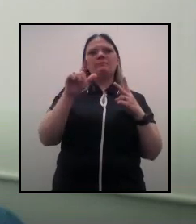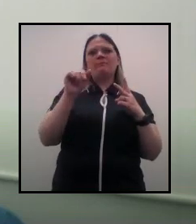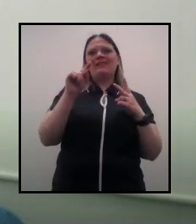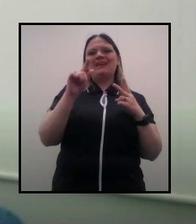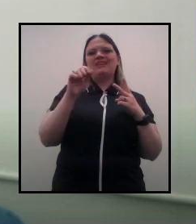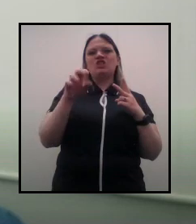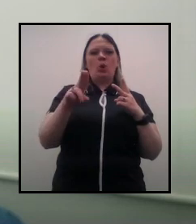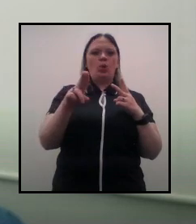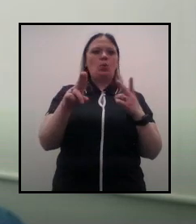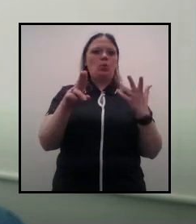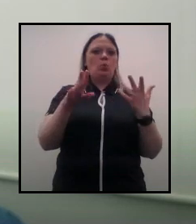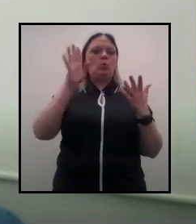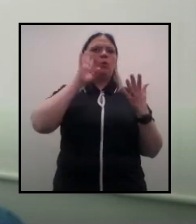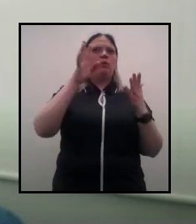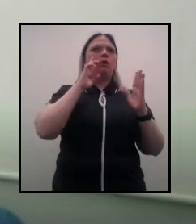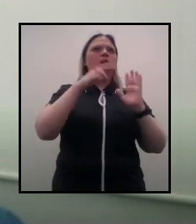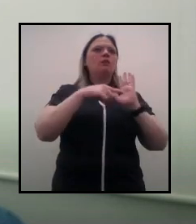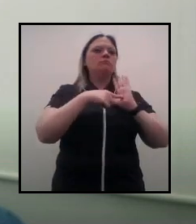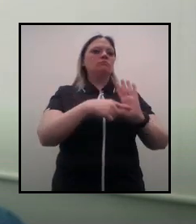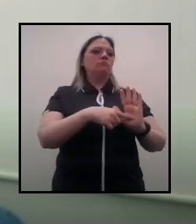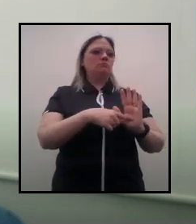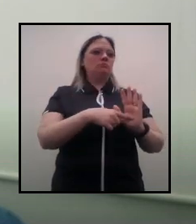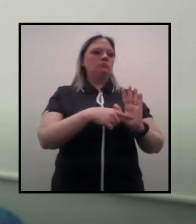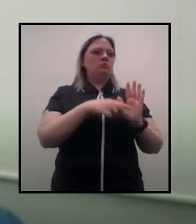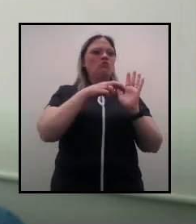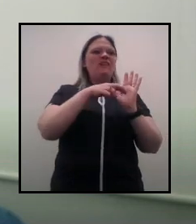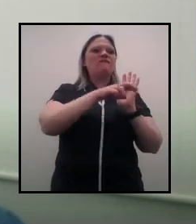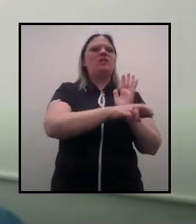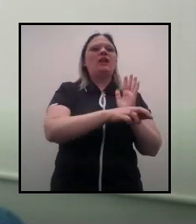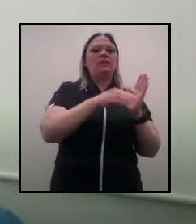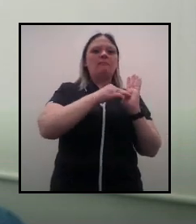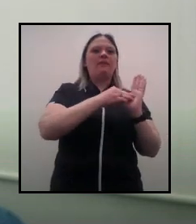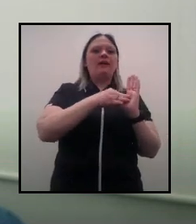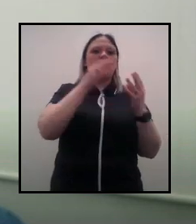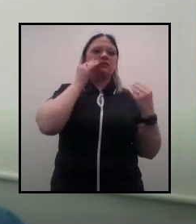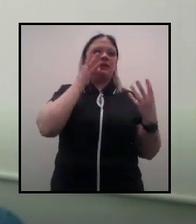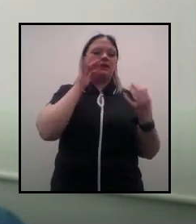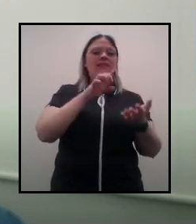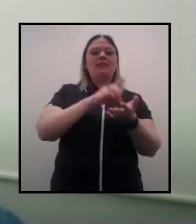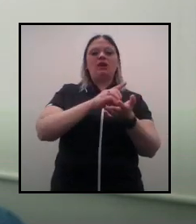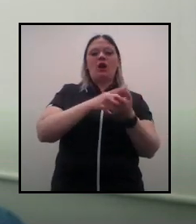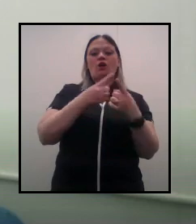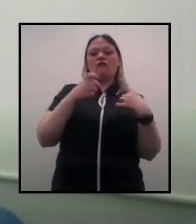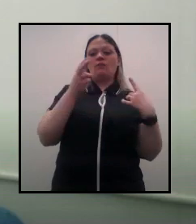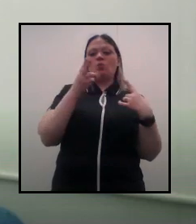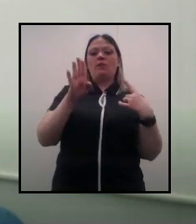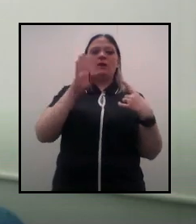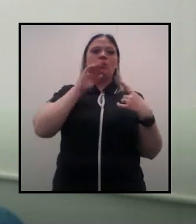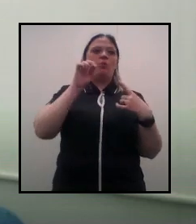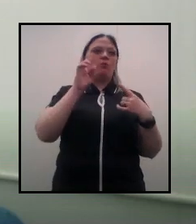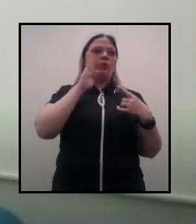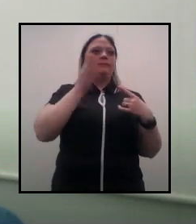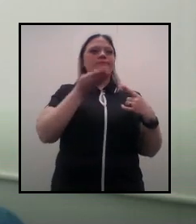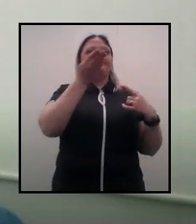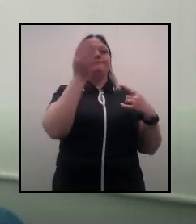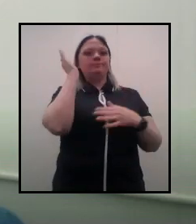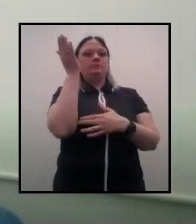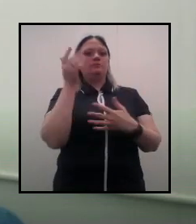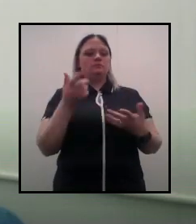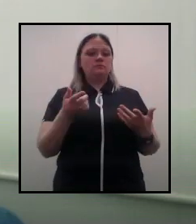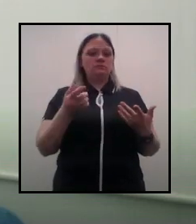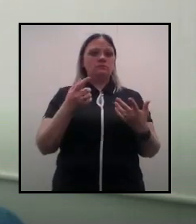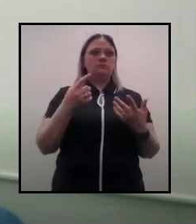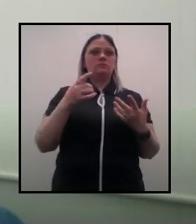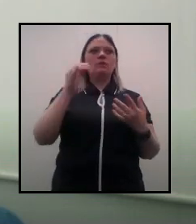be reflective of the modeling data that Dr. Winkelstein has to present, and we imagine that the curves will